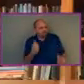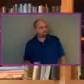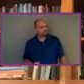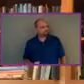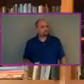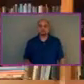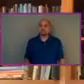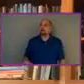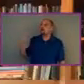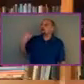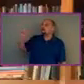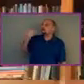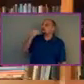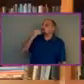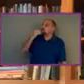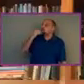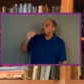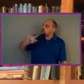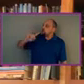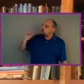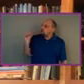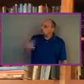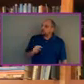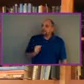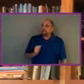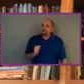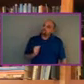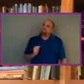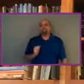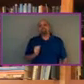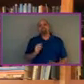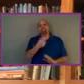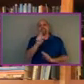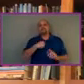So they have different